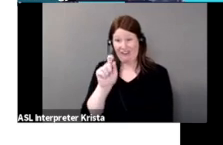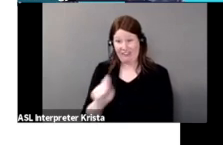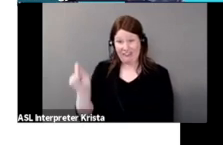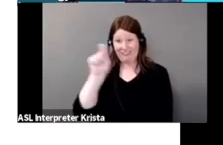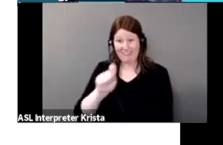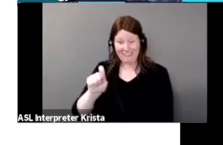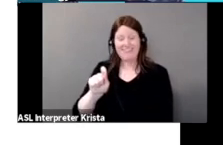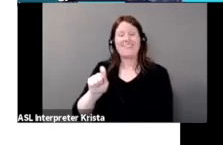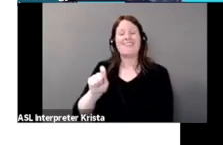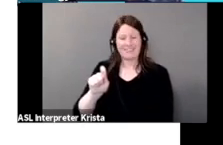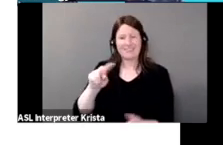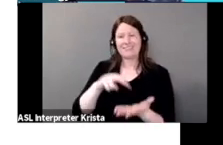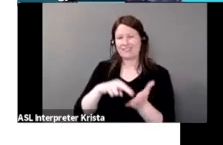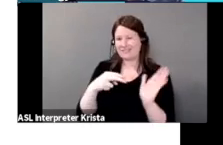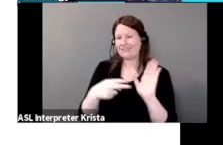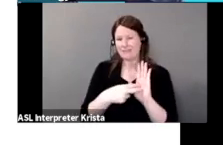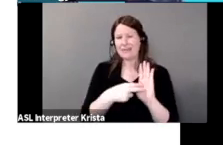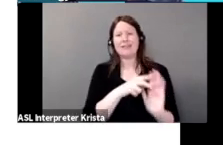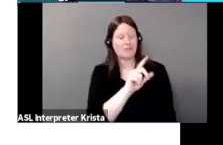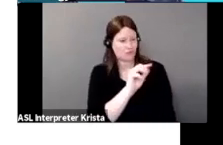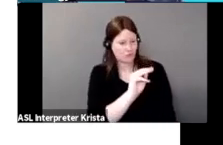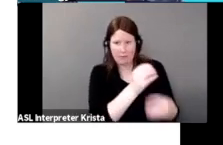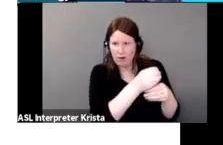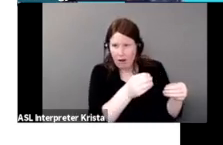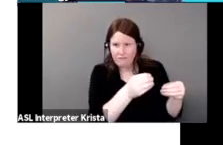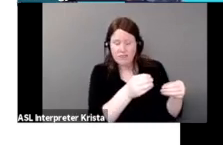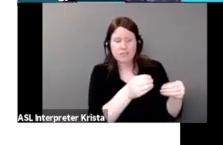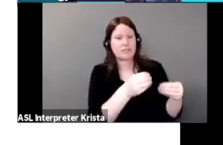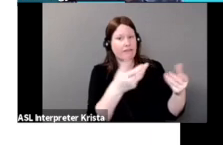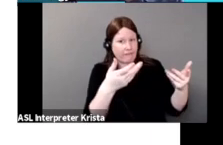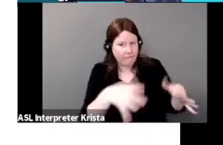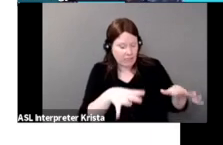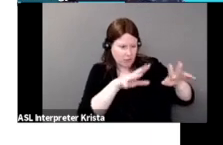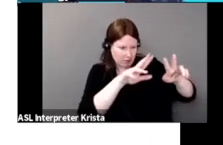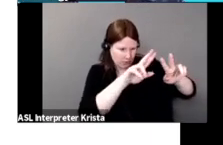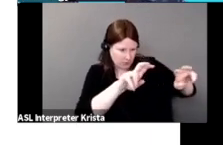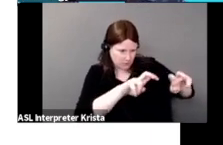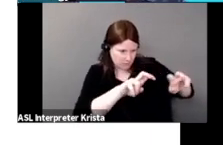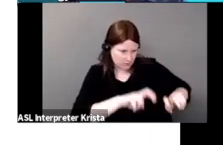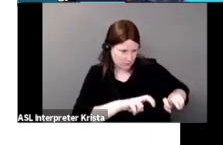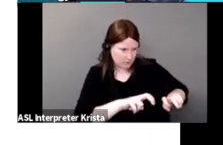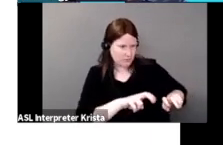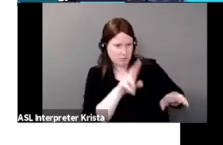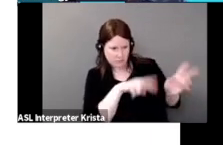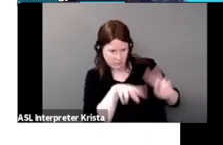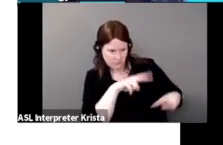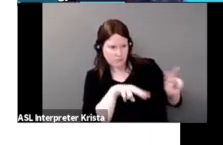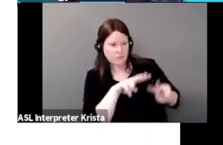has been examined by the trademark office, and the trademark office has conferred the